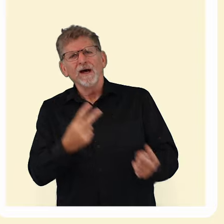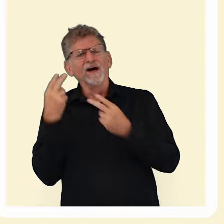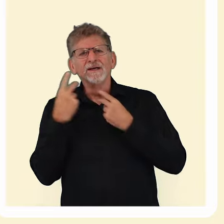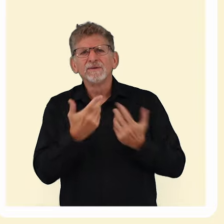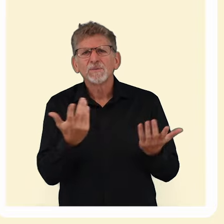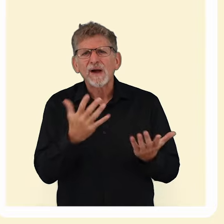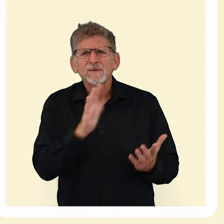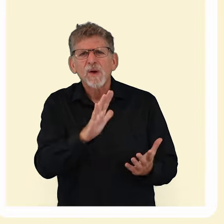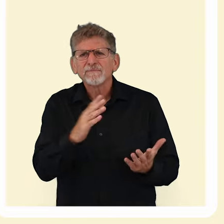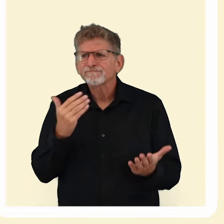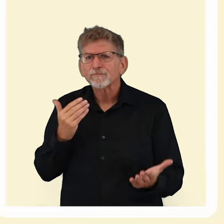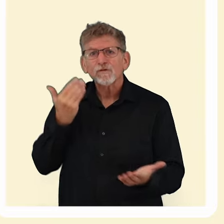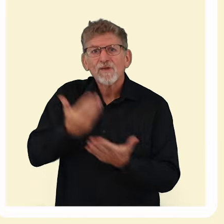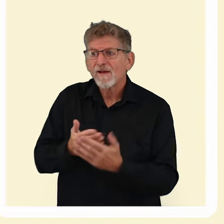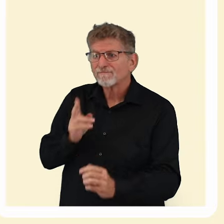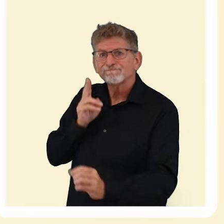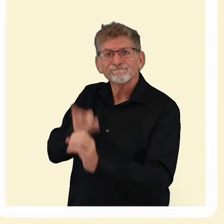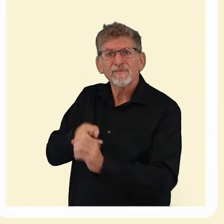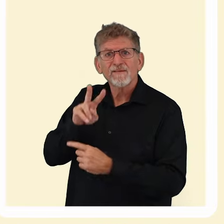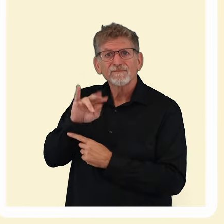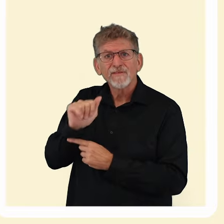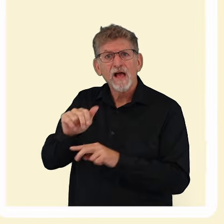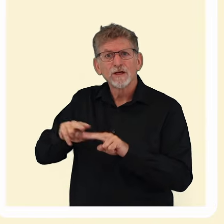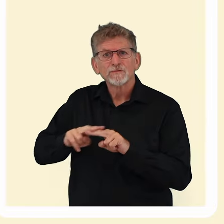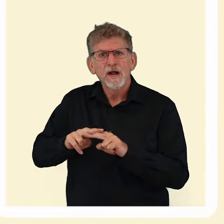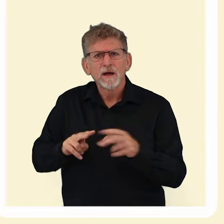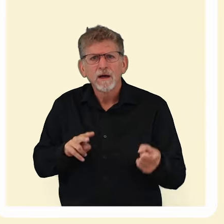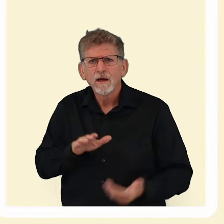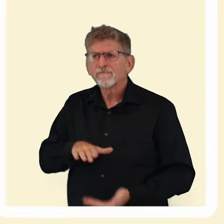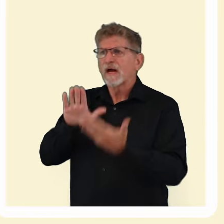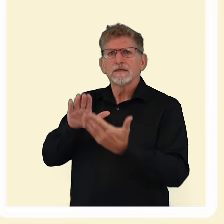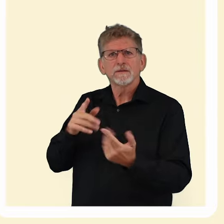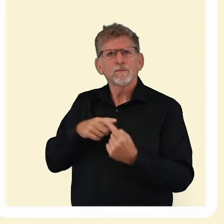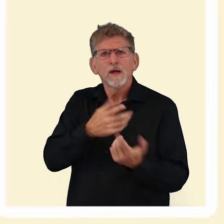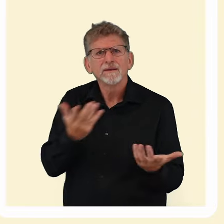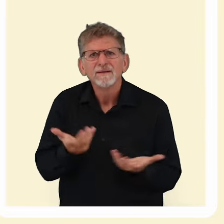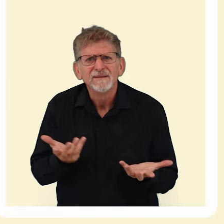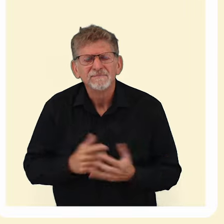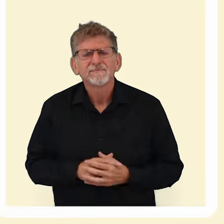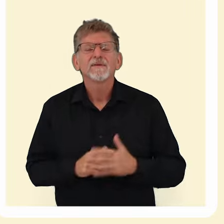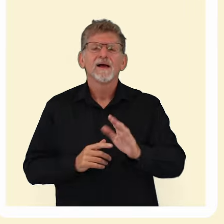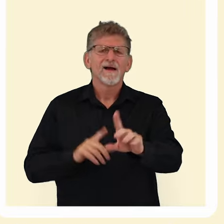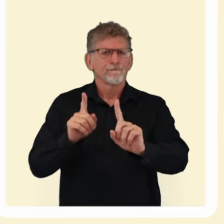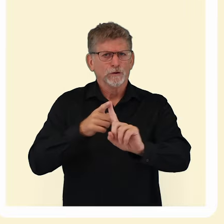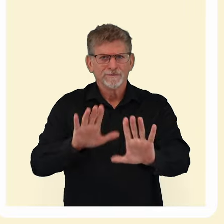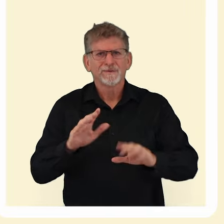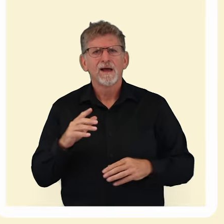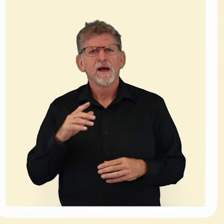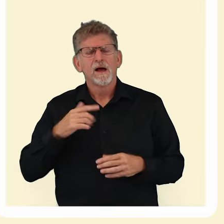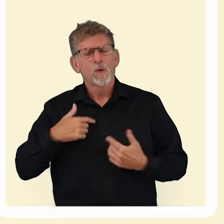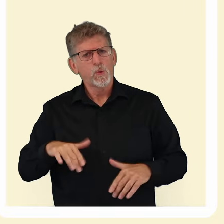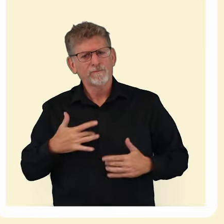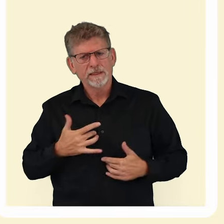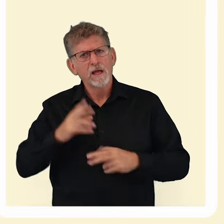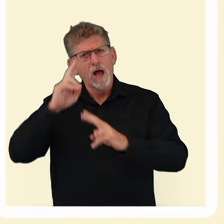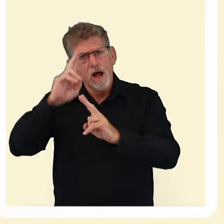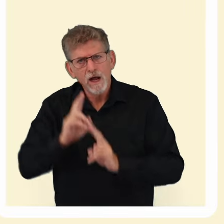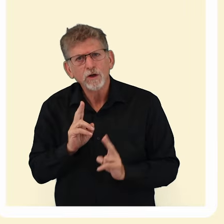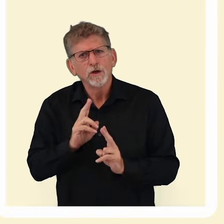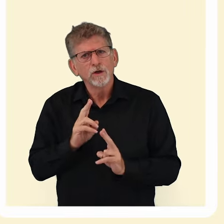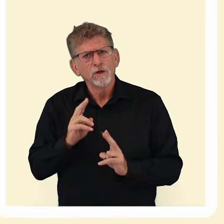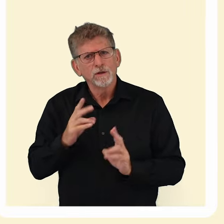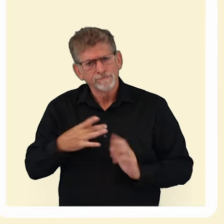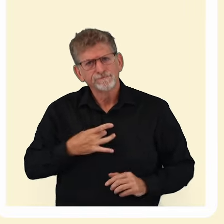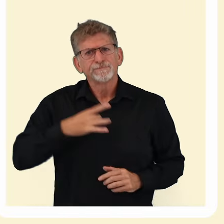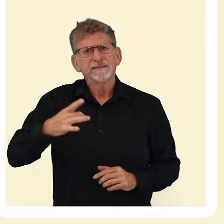you run into when you got here? Well, first of all, it was really an honor to be selected by the Government of Canada and the board to come